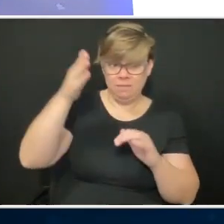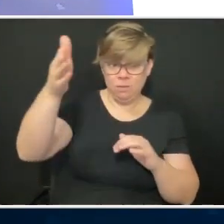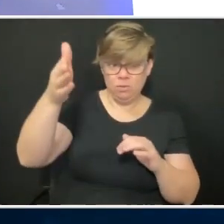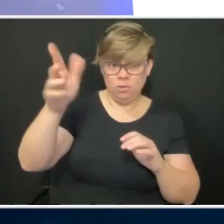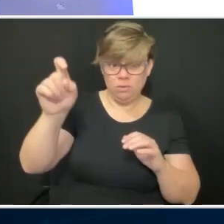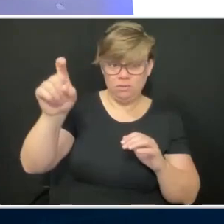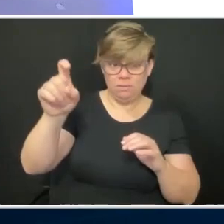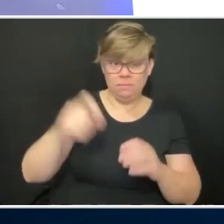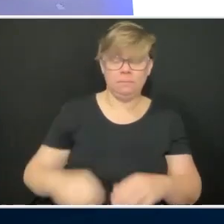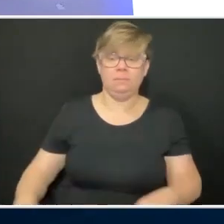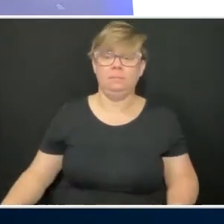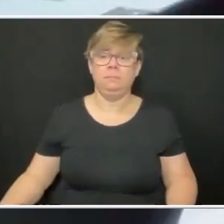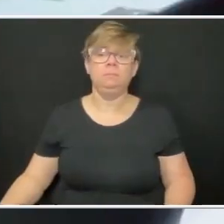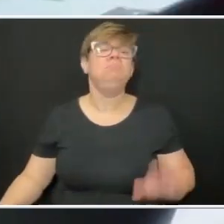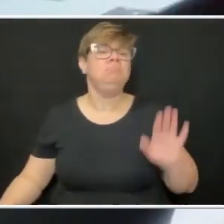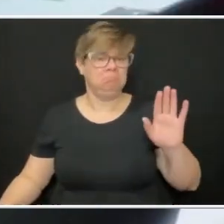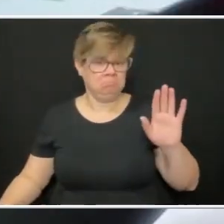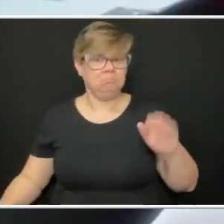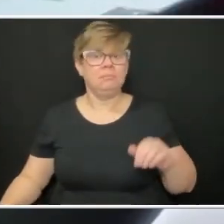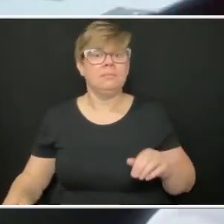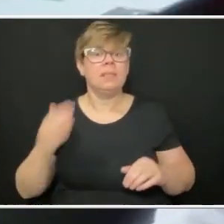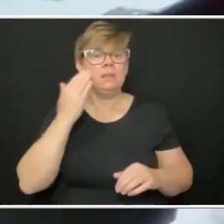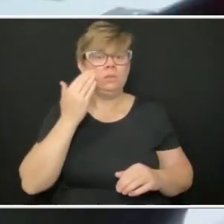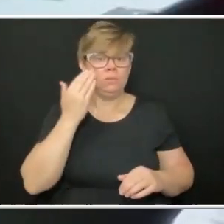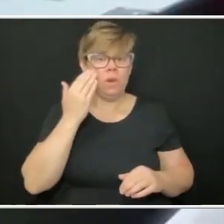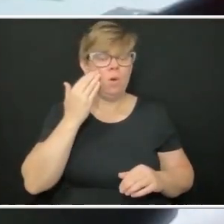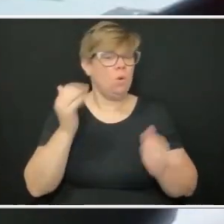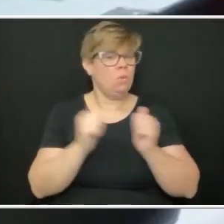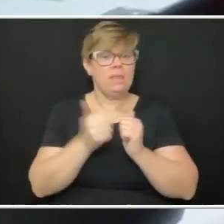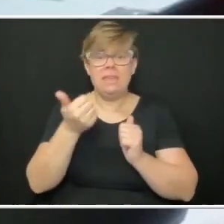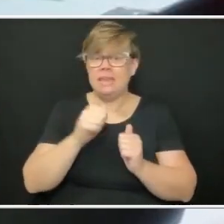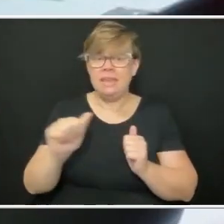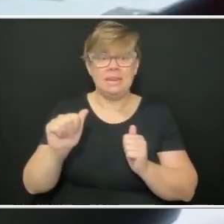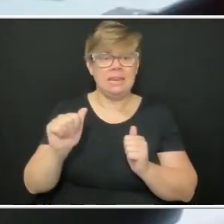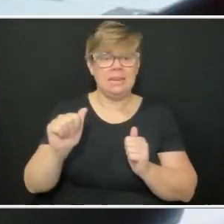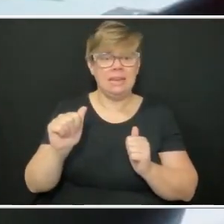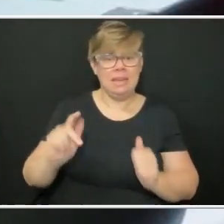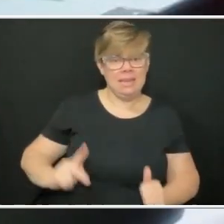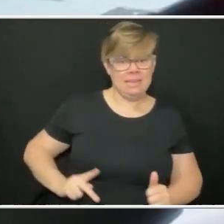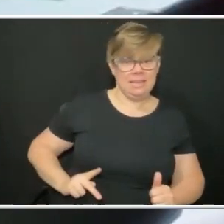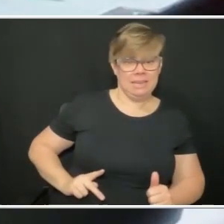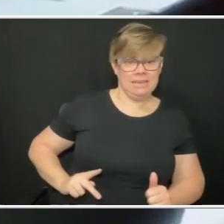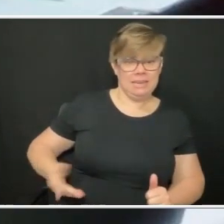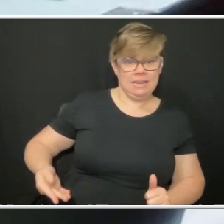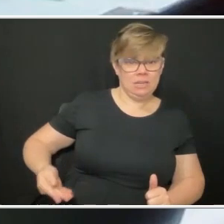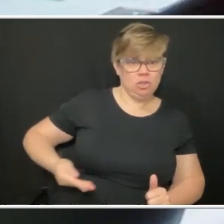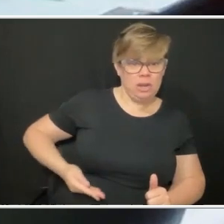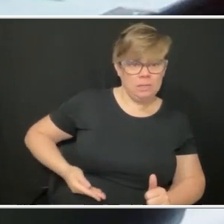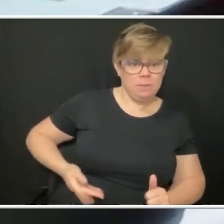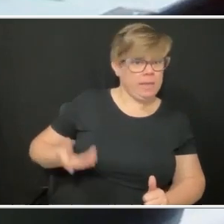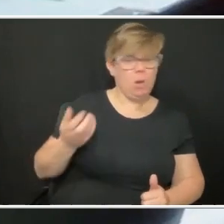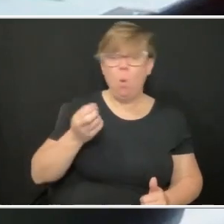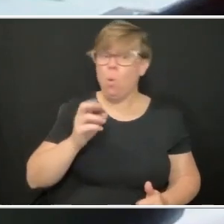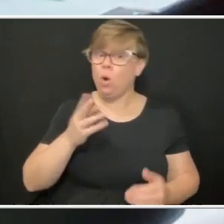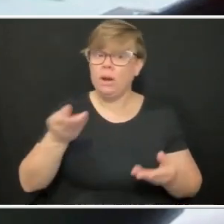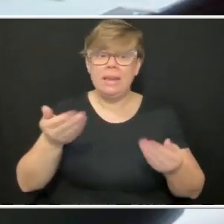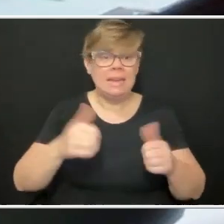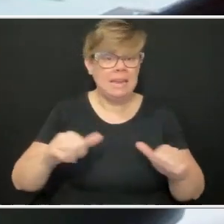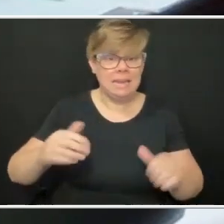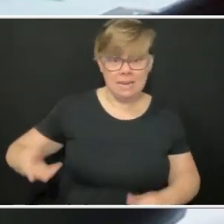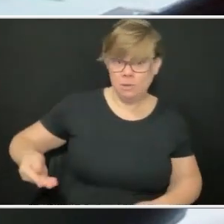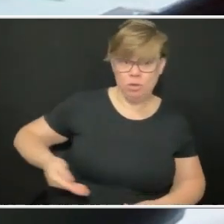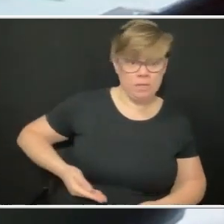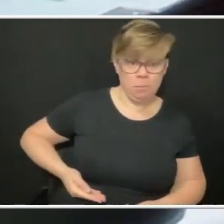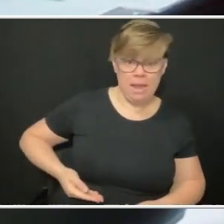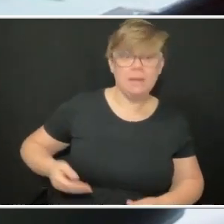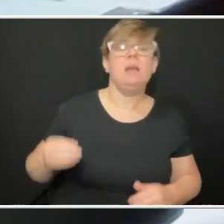I can take that. As with any kidney transplant or any organ transplant, you need to be on immunosuppression, which is the